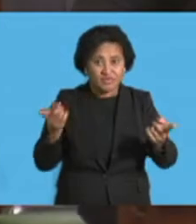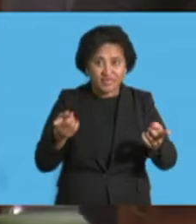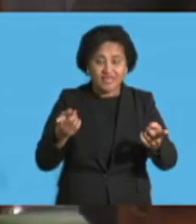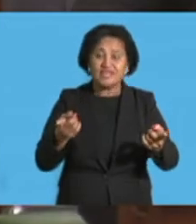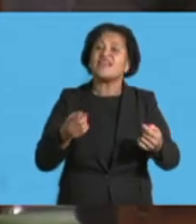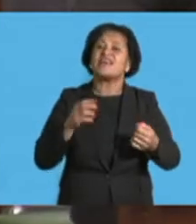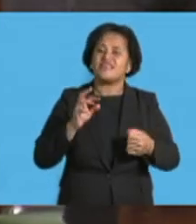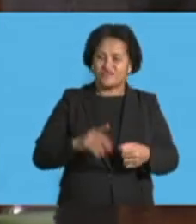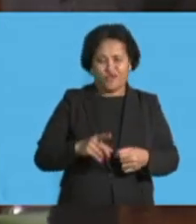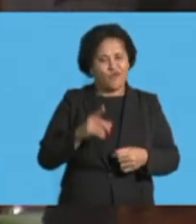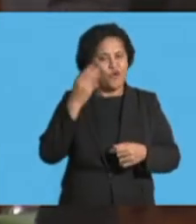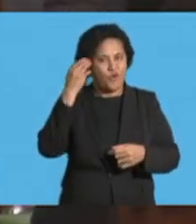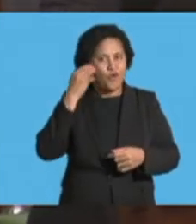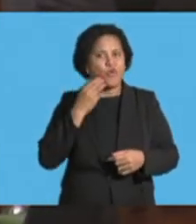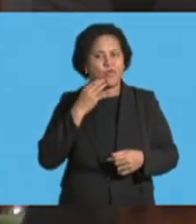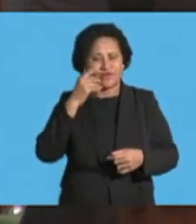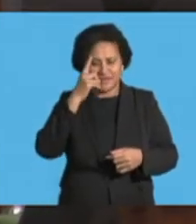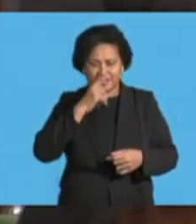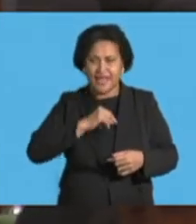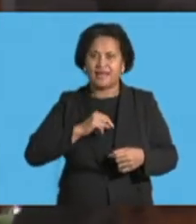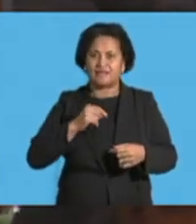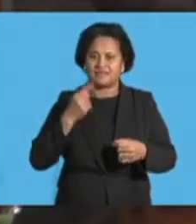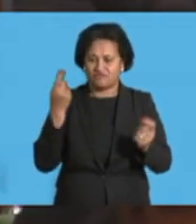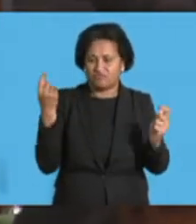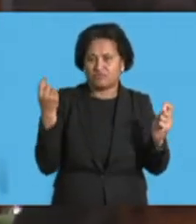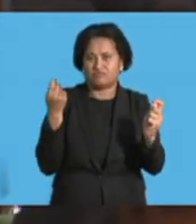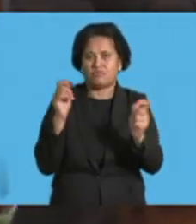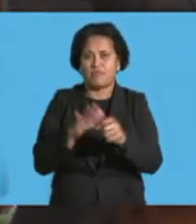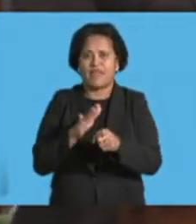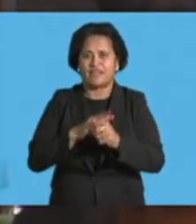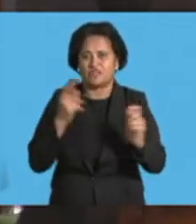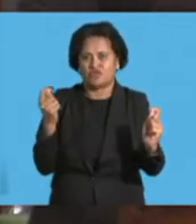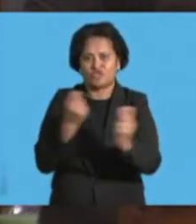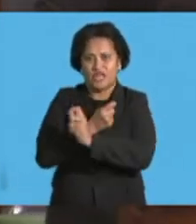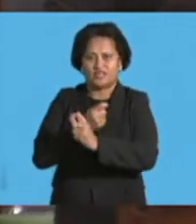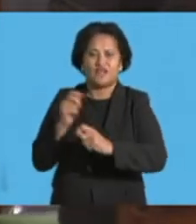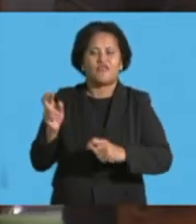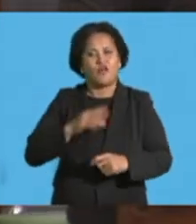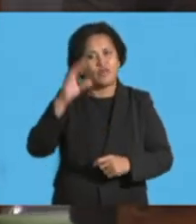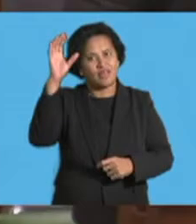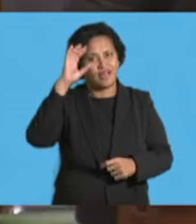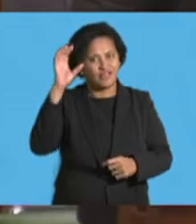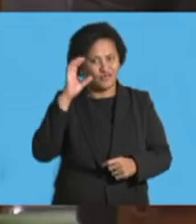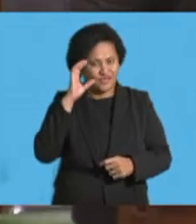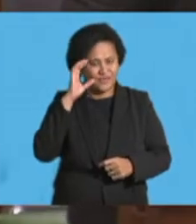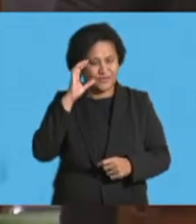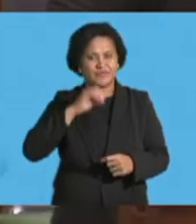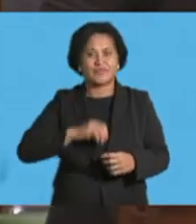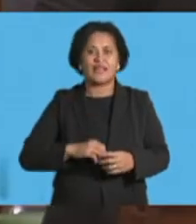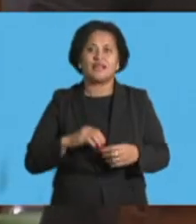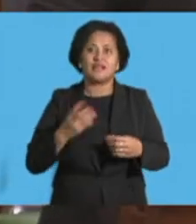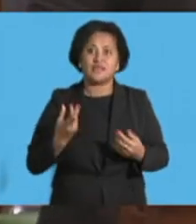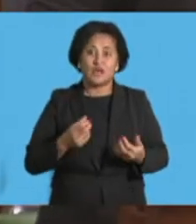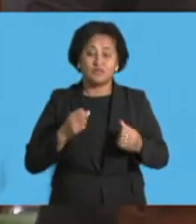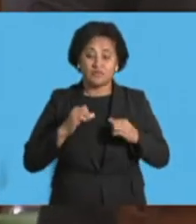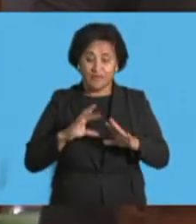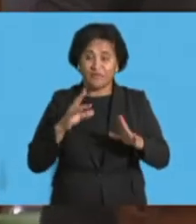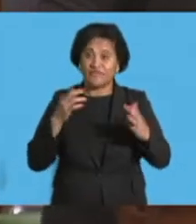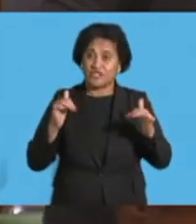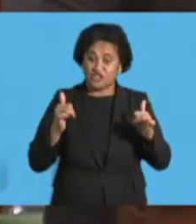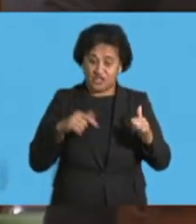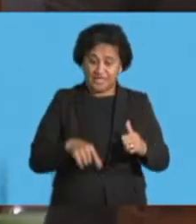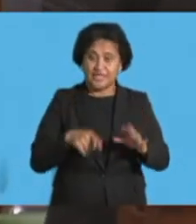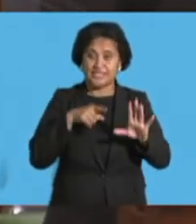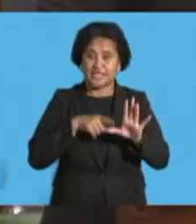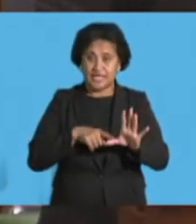woman to drive this kind of compassionate change for any nation. Madam Speaker, the completion of this fiscal year also